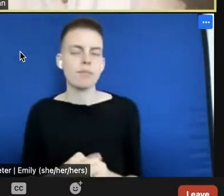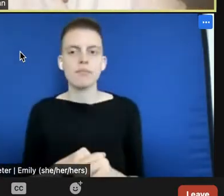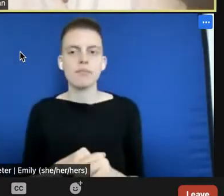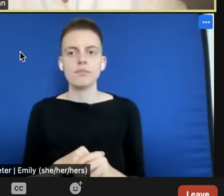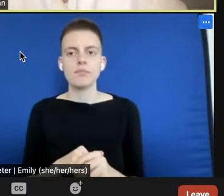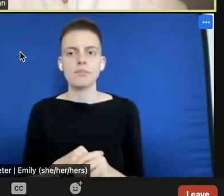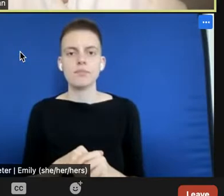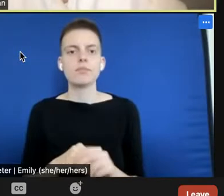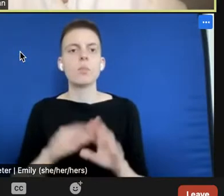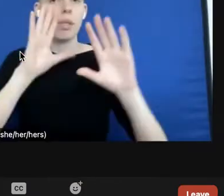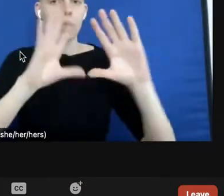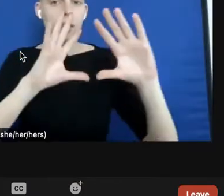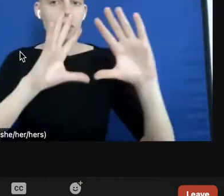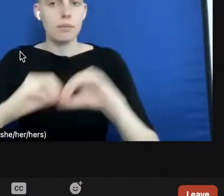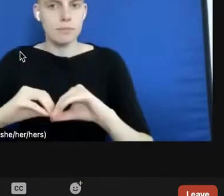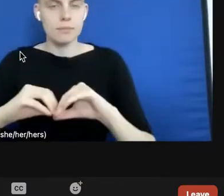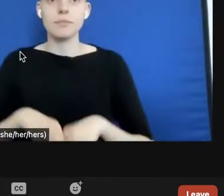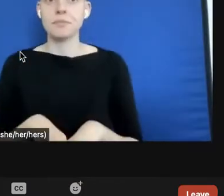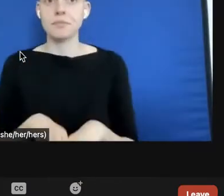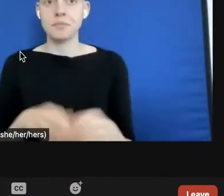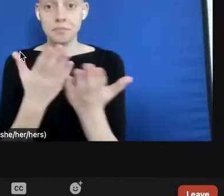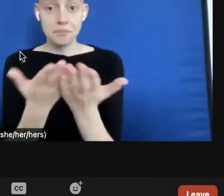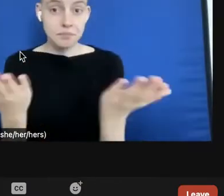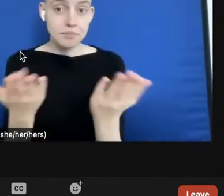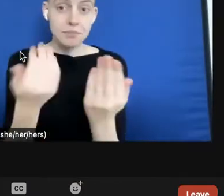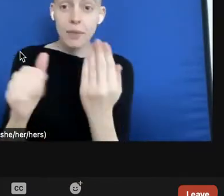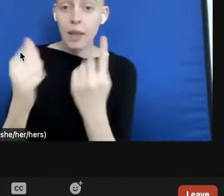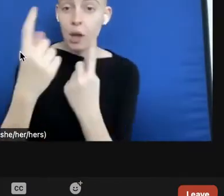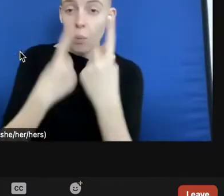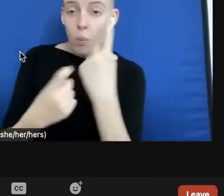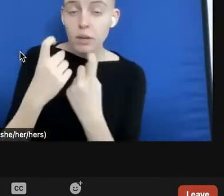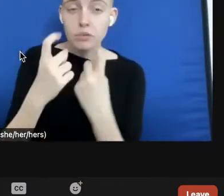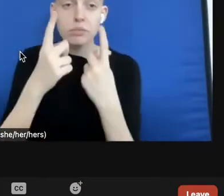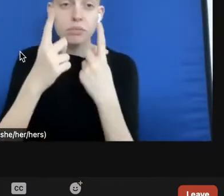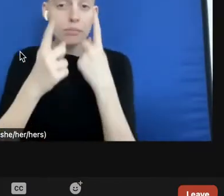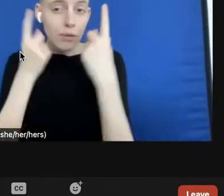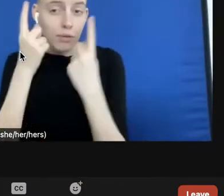And if you have any questions or thoughts or anything you want to share with me,